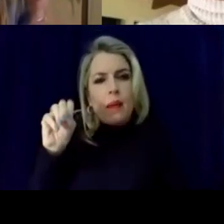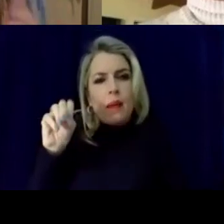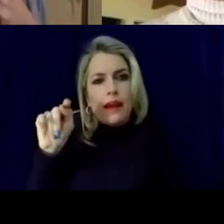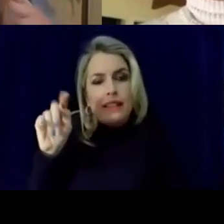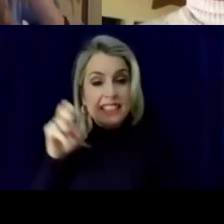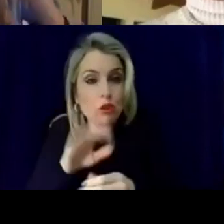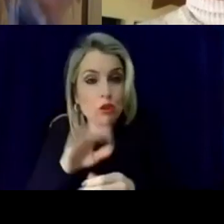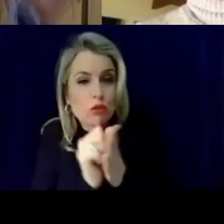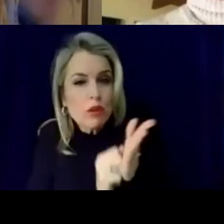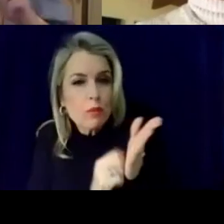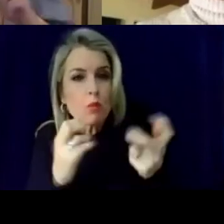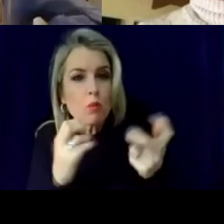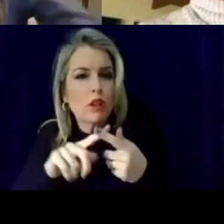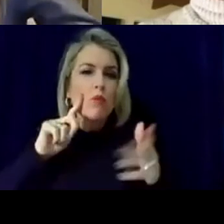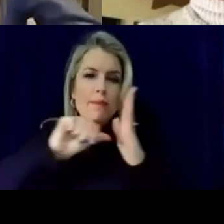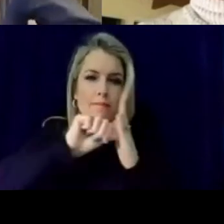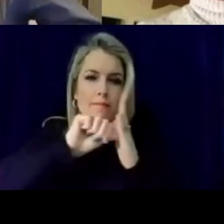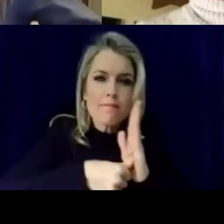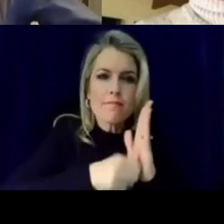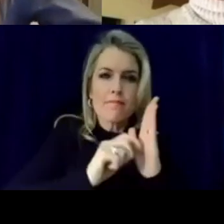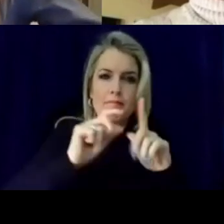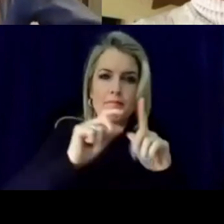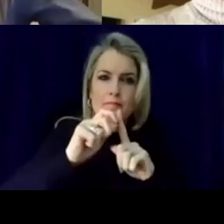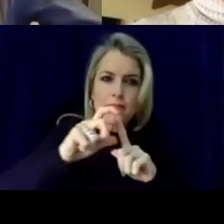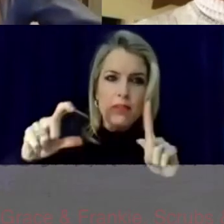the elements in the script that you wanted to highlight the most?